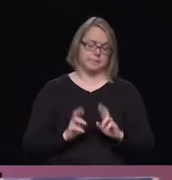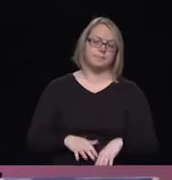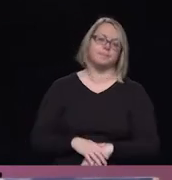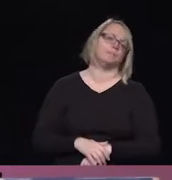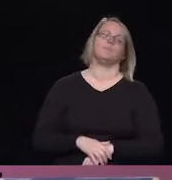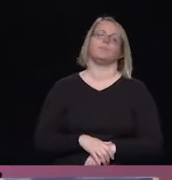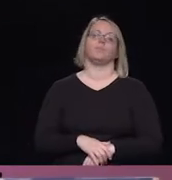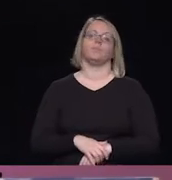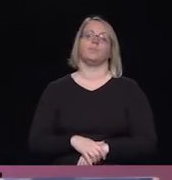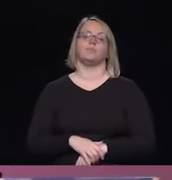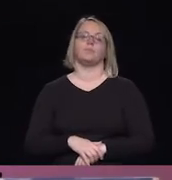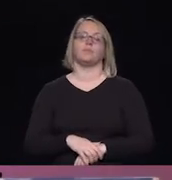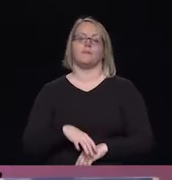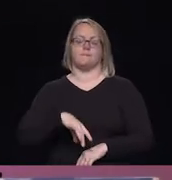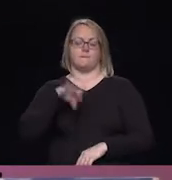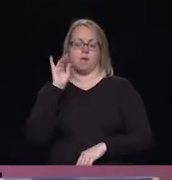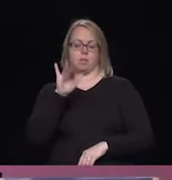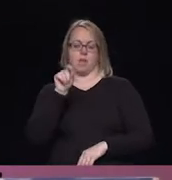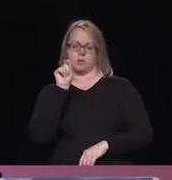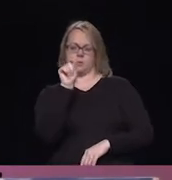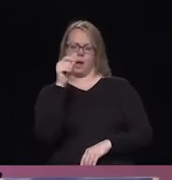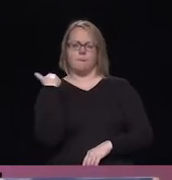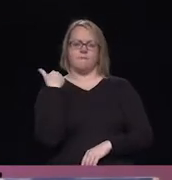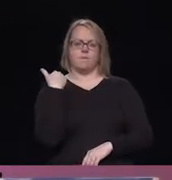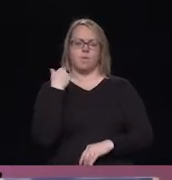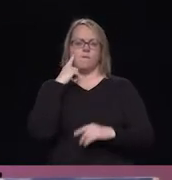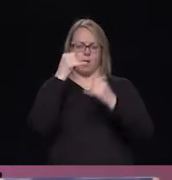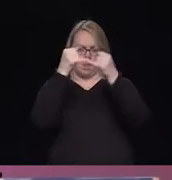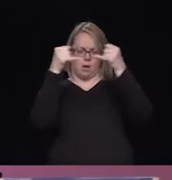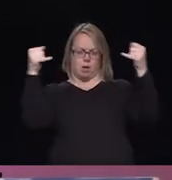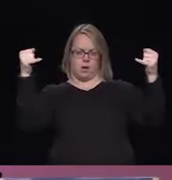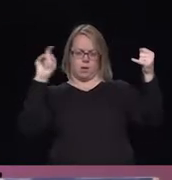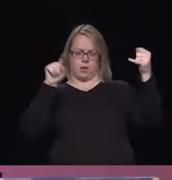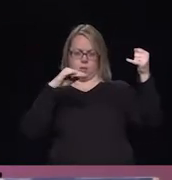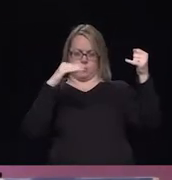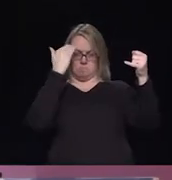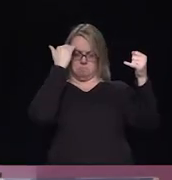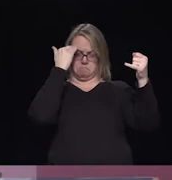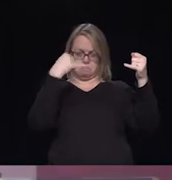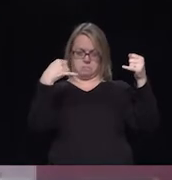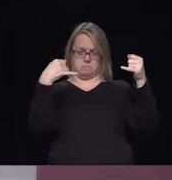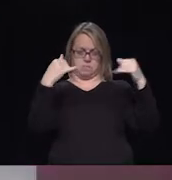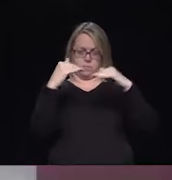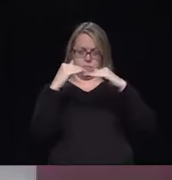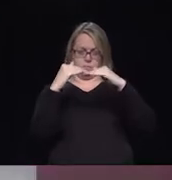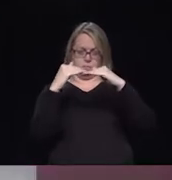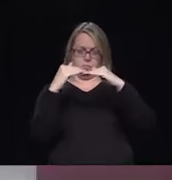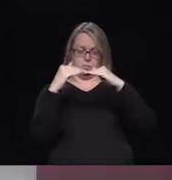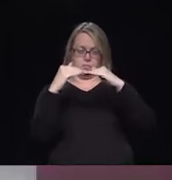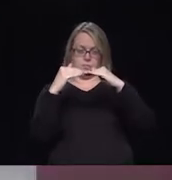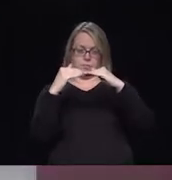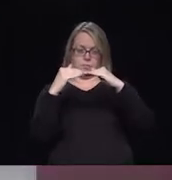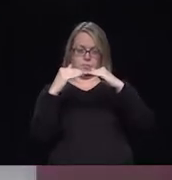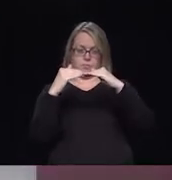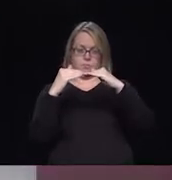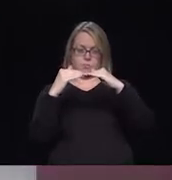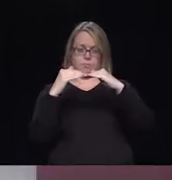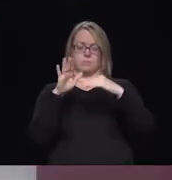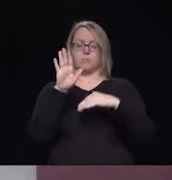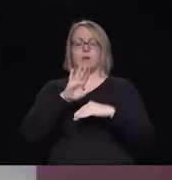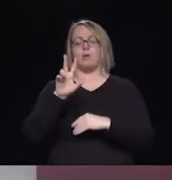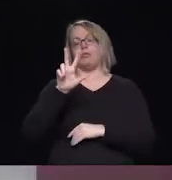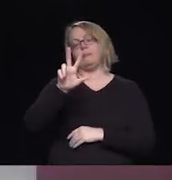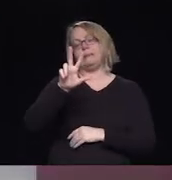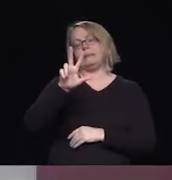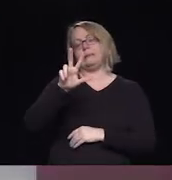bit. So we've got that horizon line here. We're going to go up about two or three fingers above